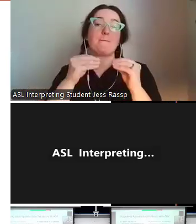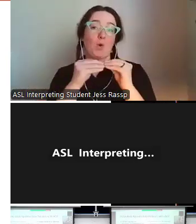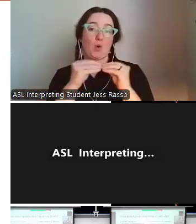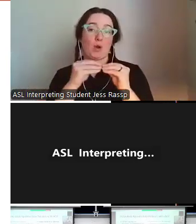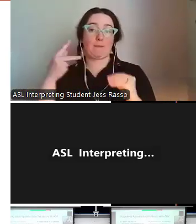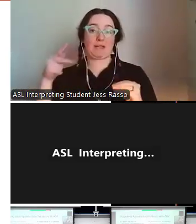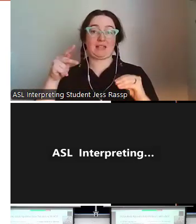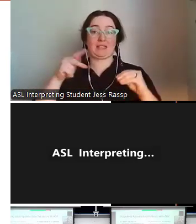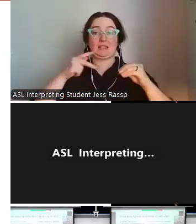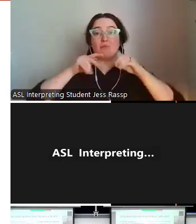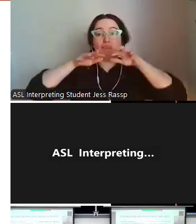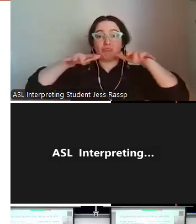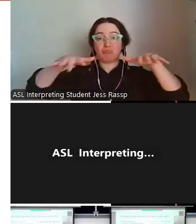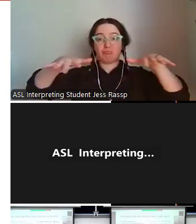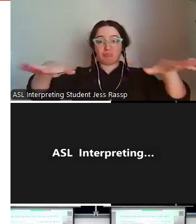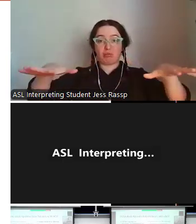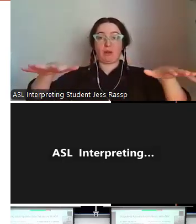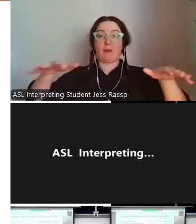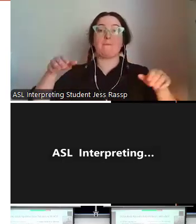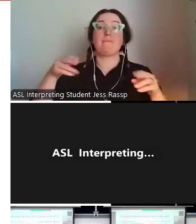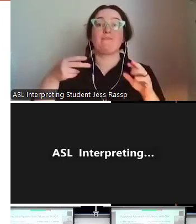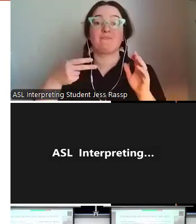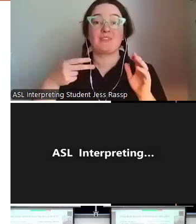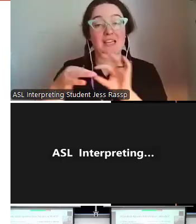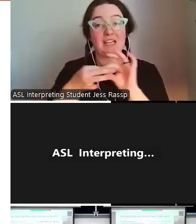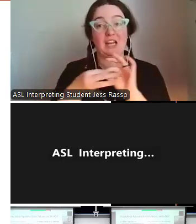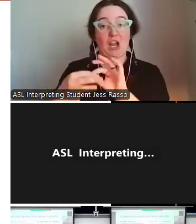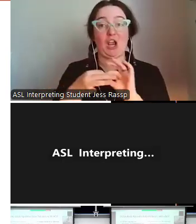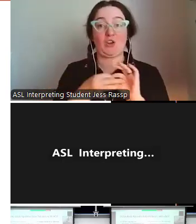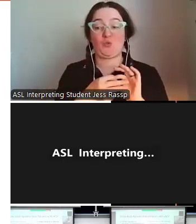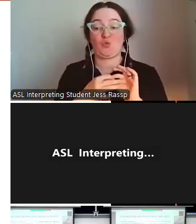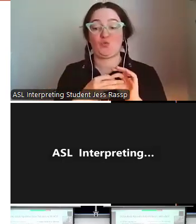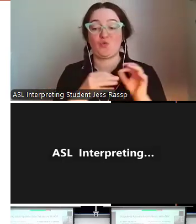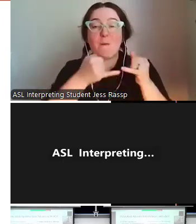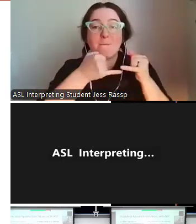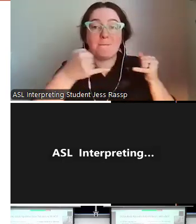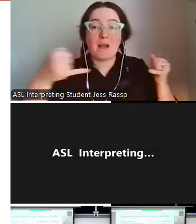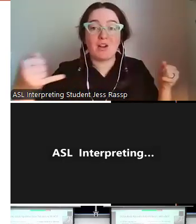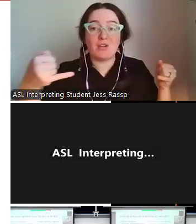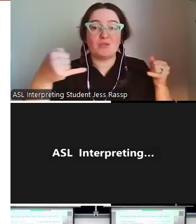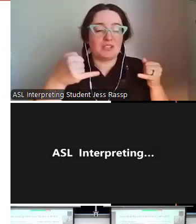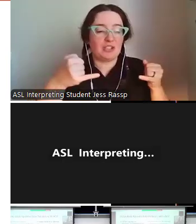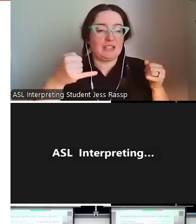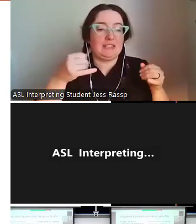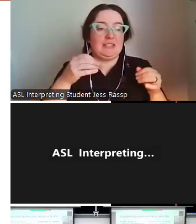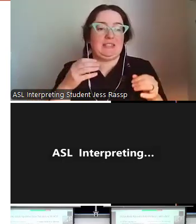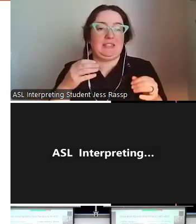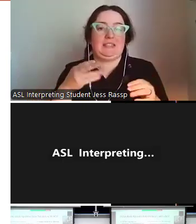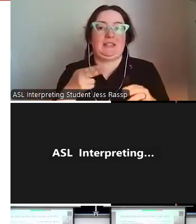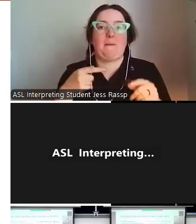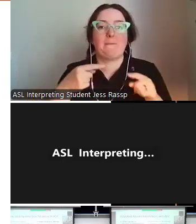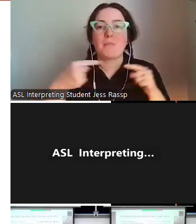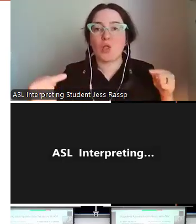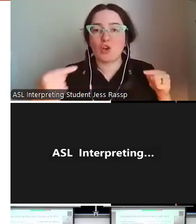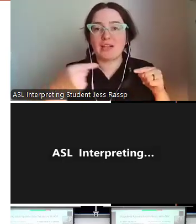more hyperpolarization, right? Which means less reactivity with the next cell and